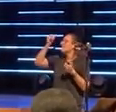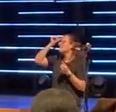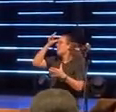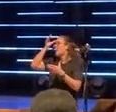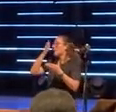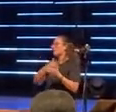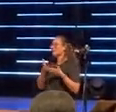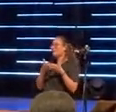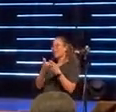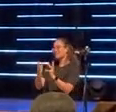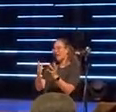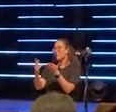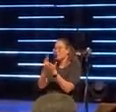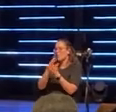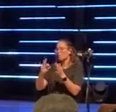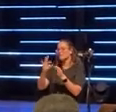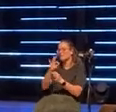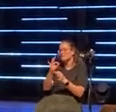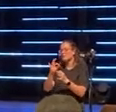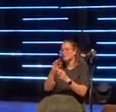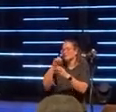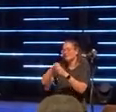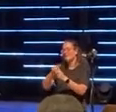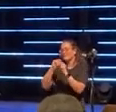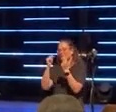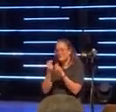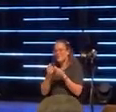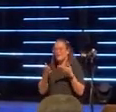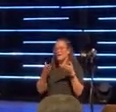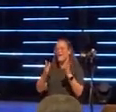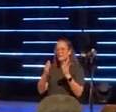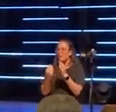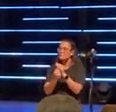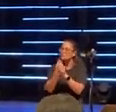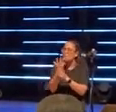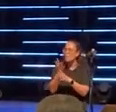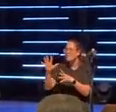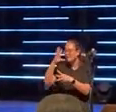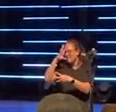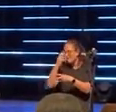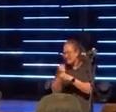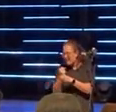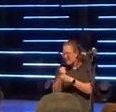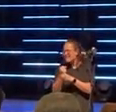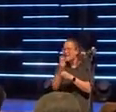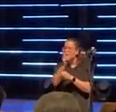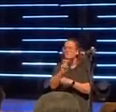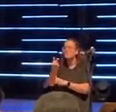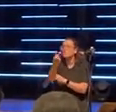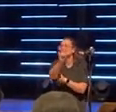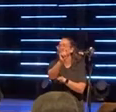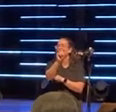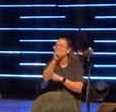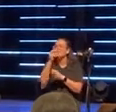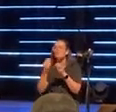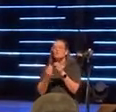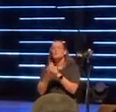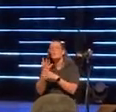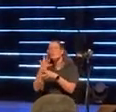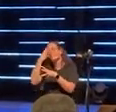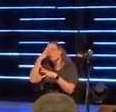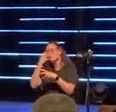allow the Holy Spirit to be with this team, allow them to grow in their faith as they travel, grow in their trust